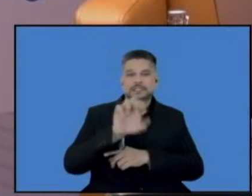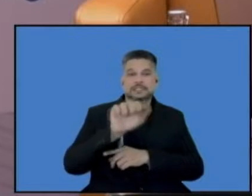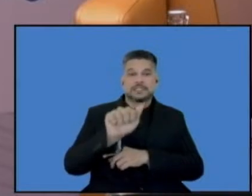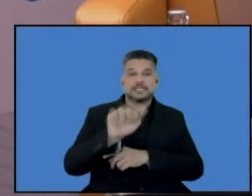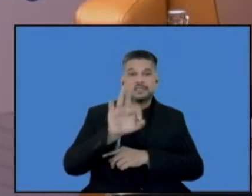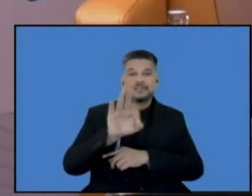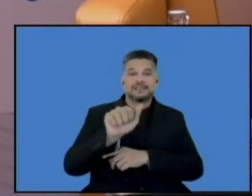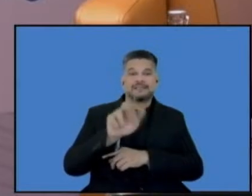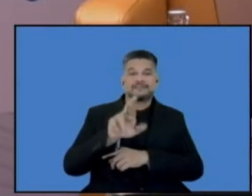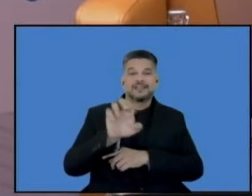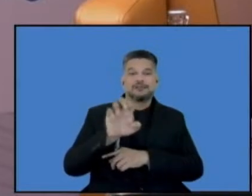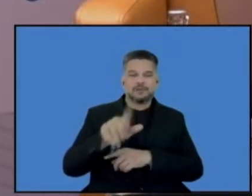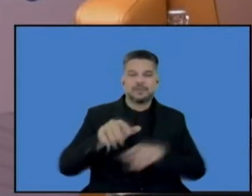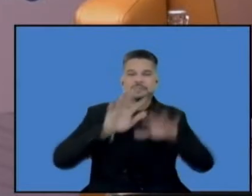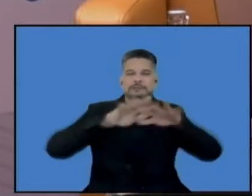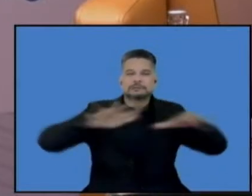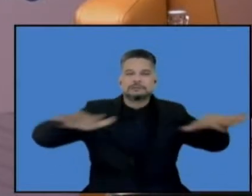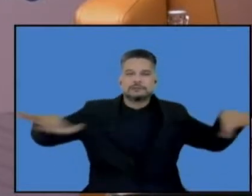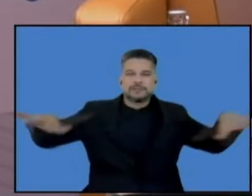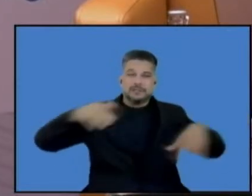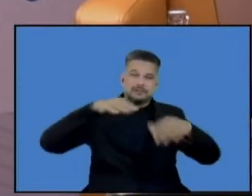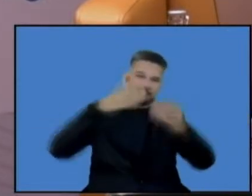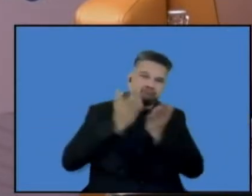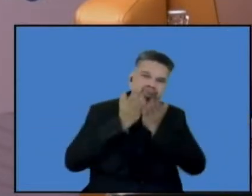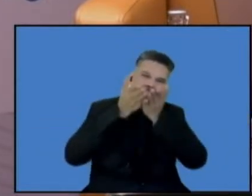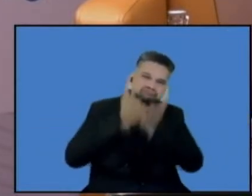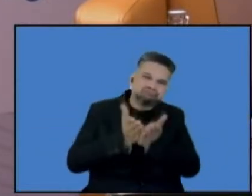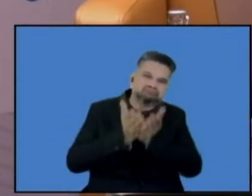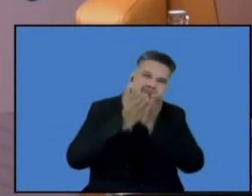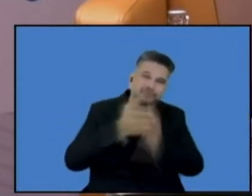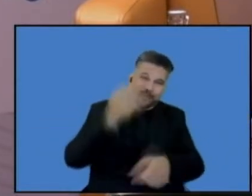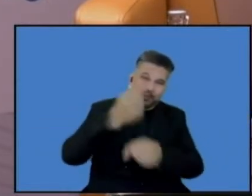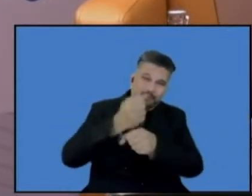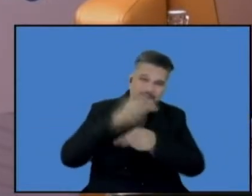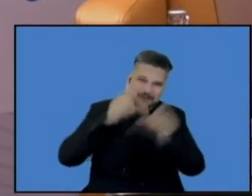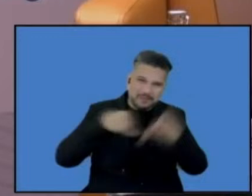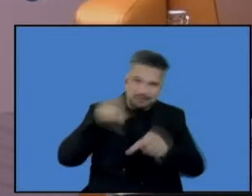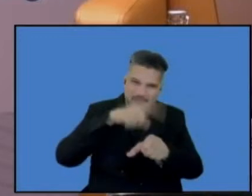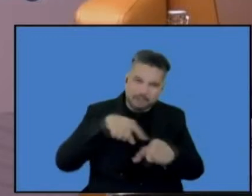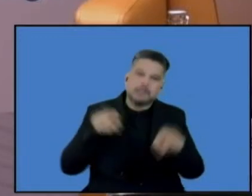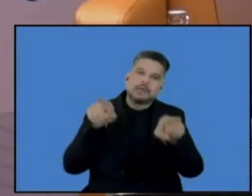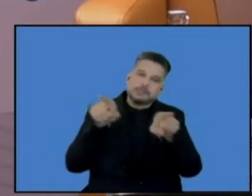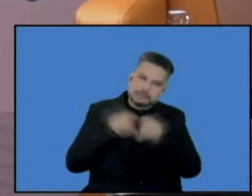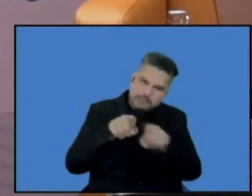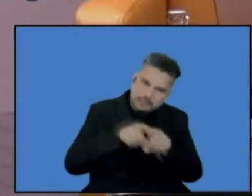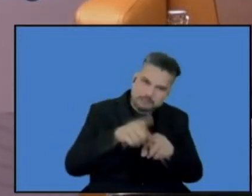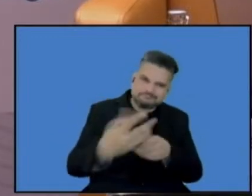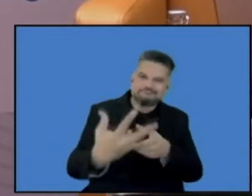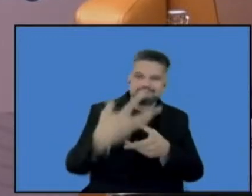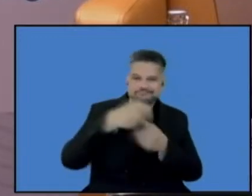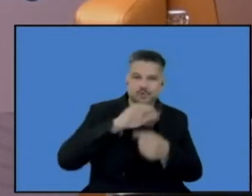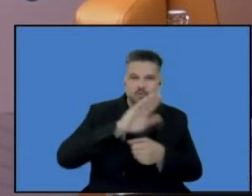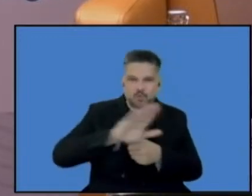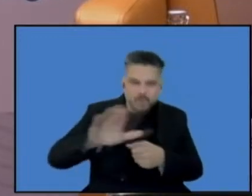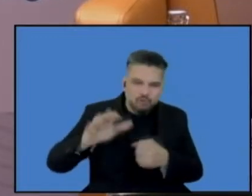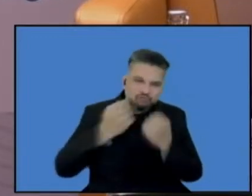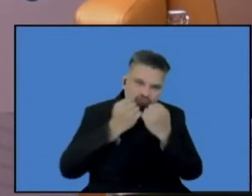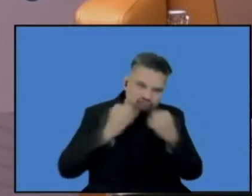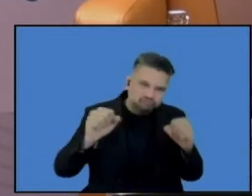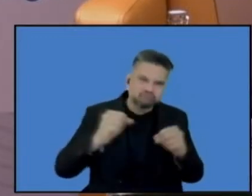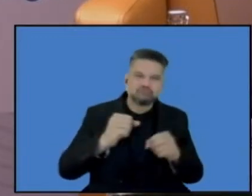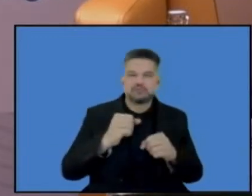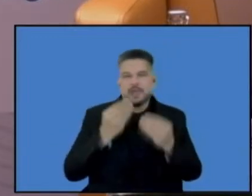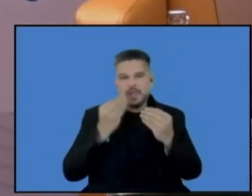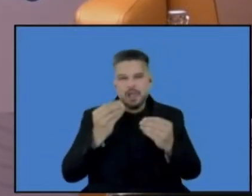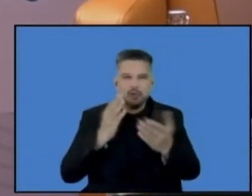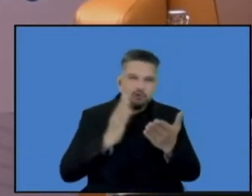talking about the same thing. So we are trying to work and expand the promotion and the protection of the rights of migrant workers toward